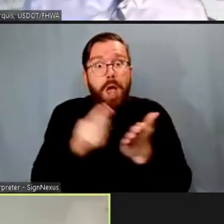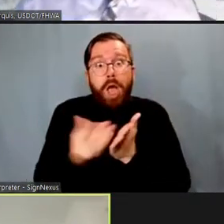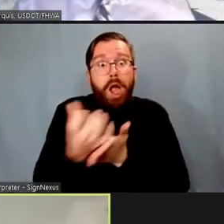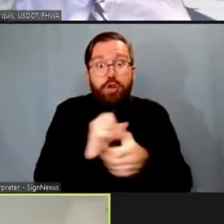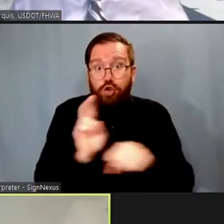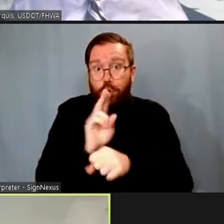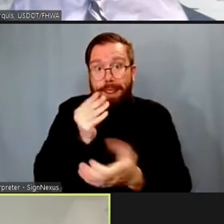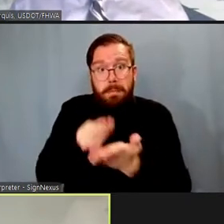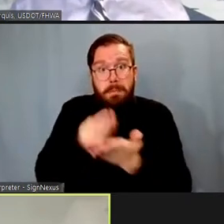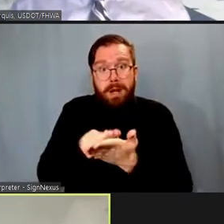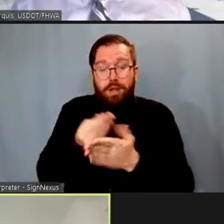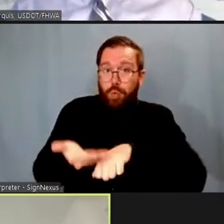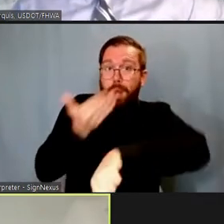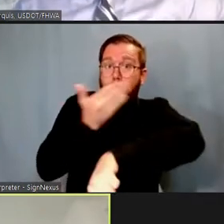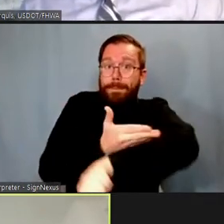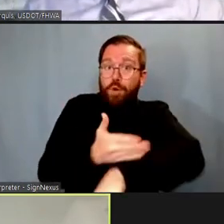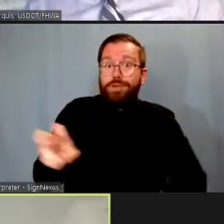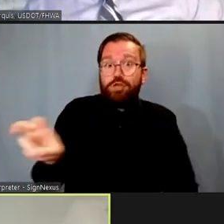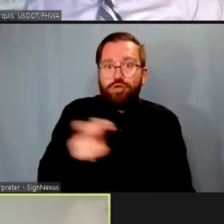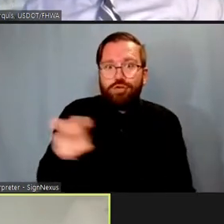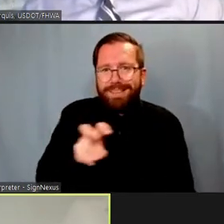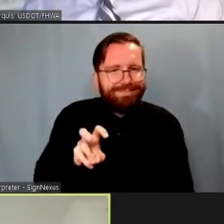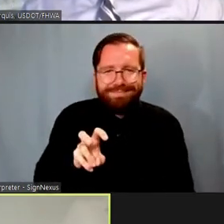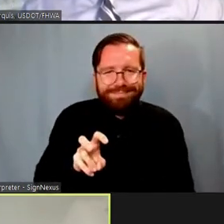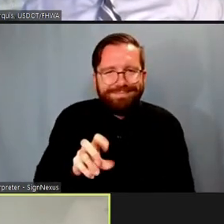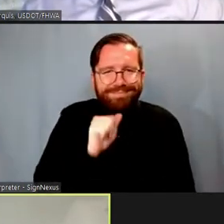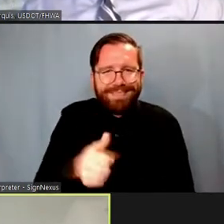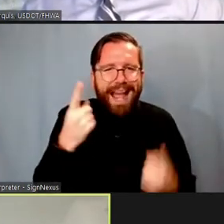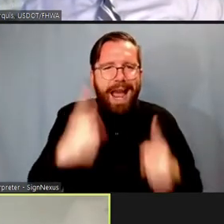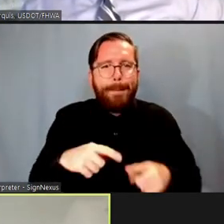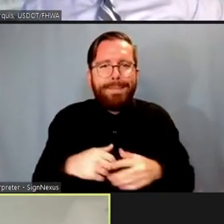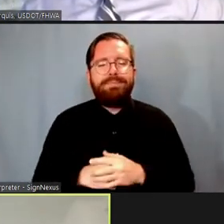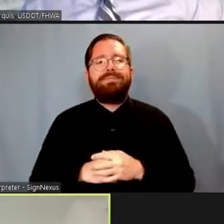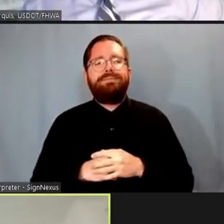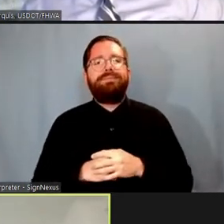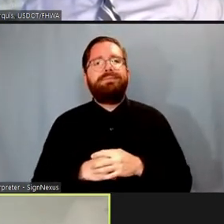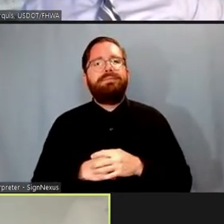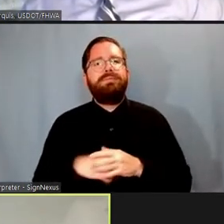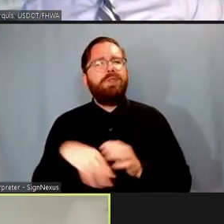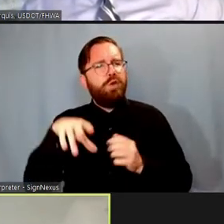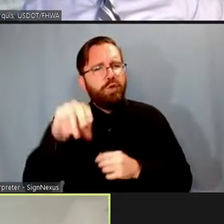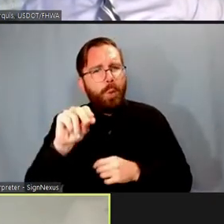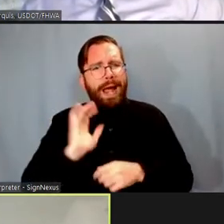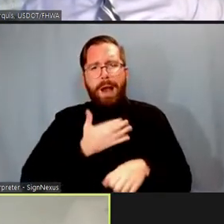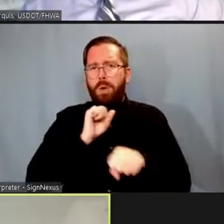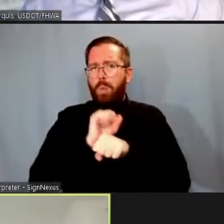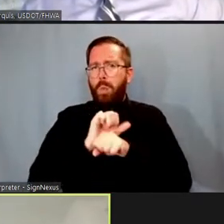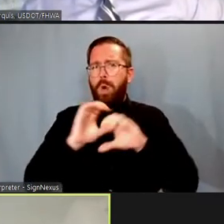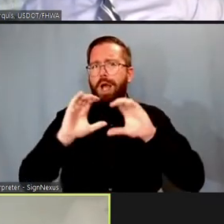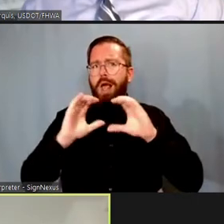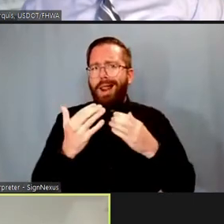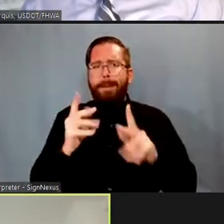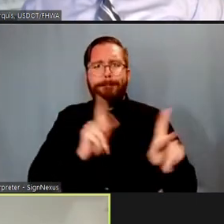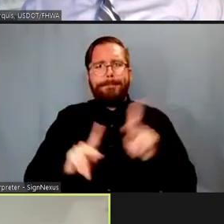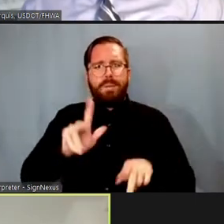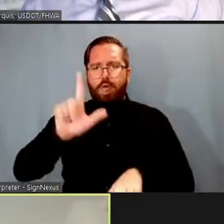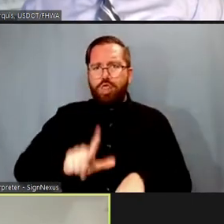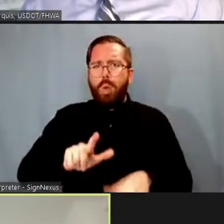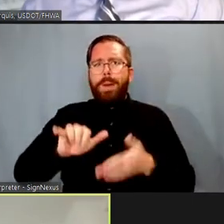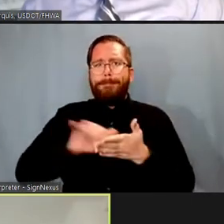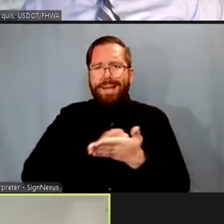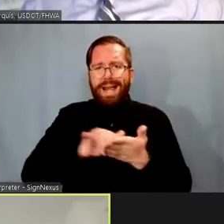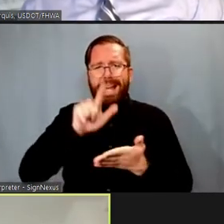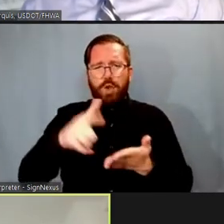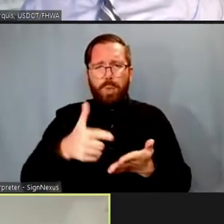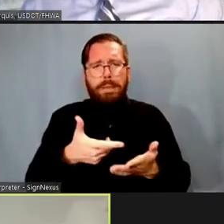then i've got a bridge to sell you no we will not let you bleed the working-class people of lower manhattan dry so that you can continue the